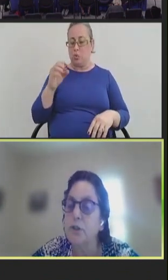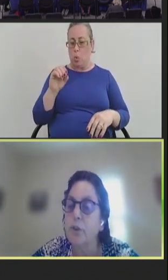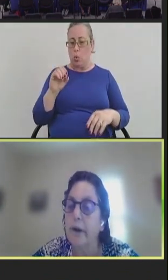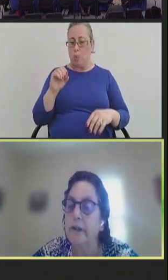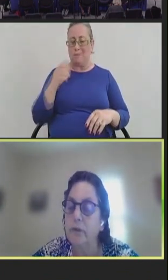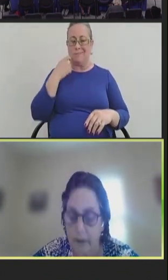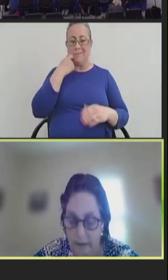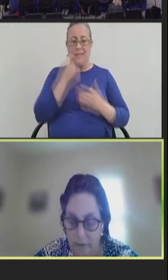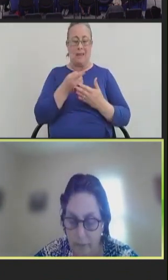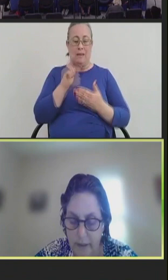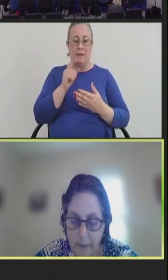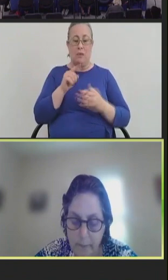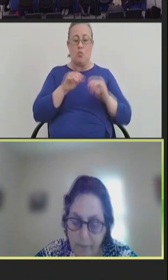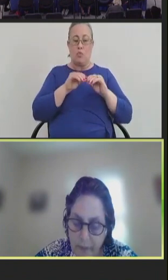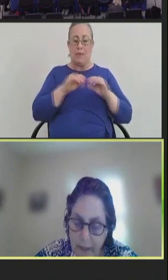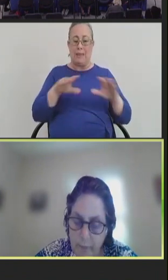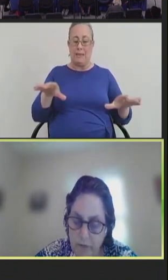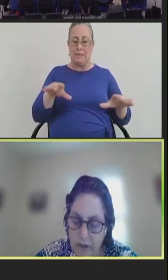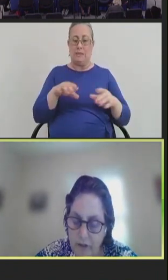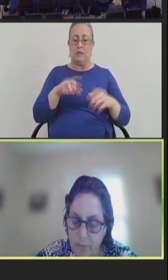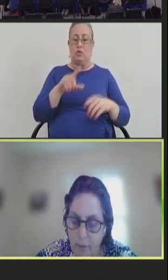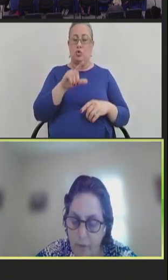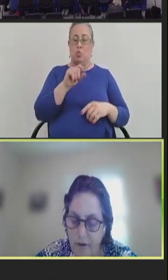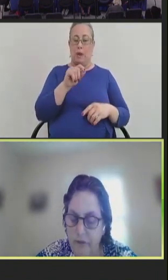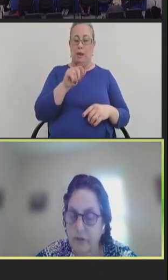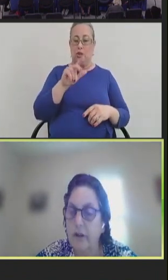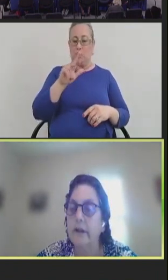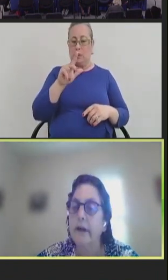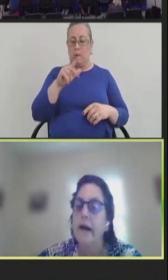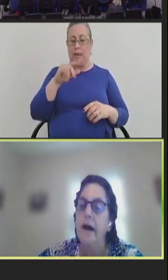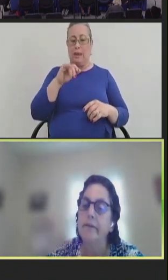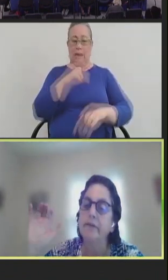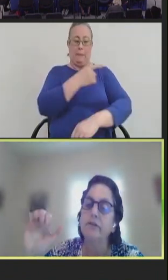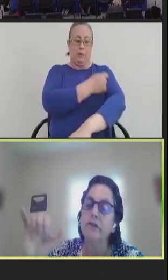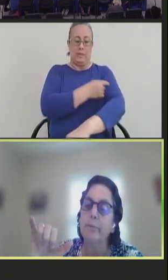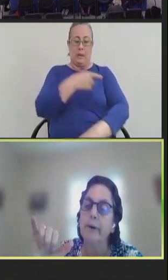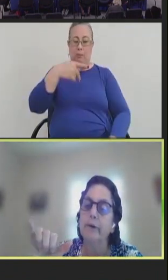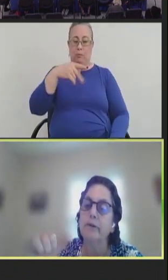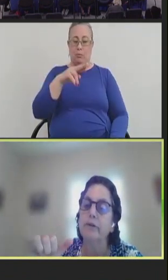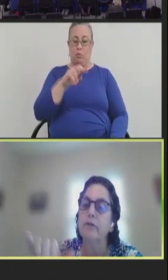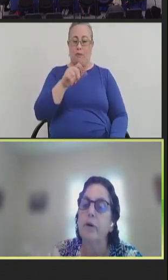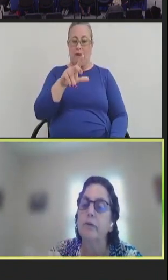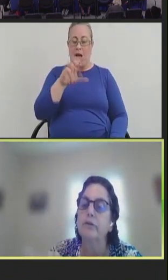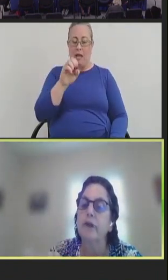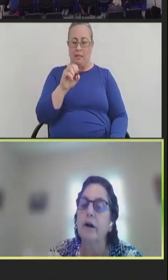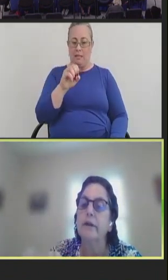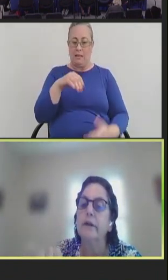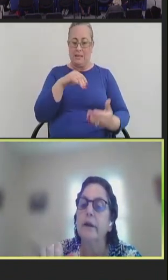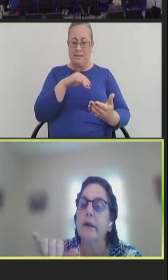its 2023 immunization profile study. And this is a comparison of what was done